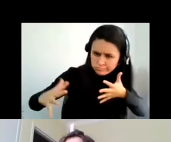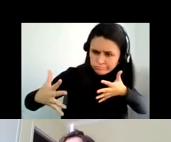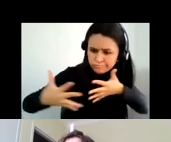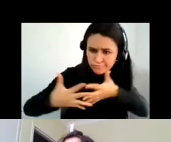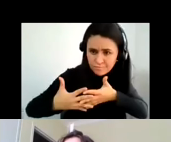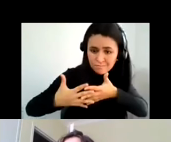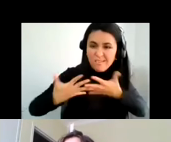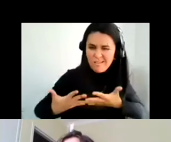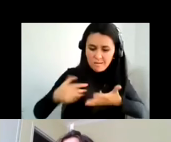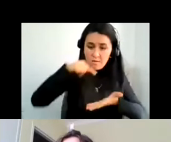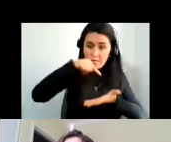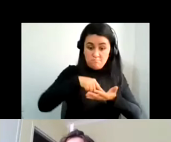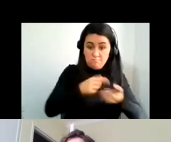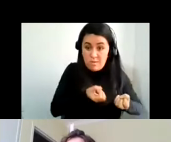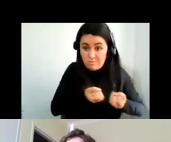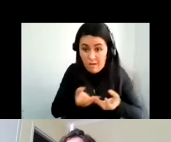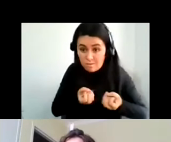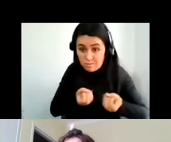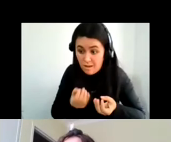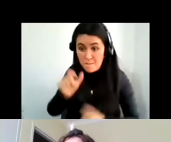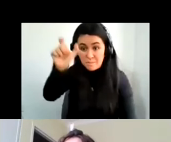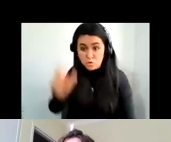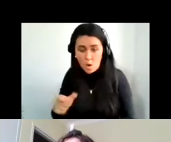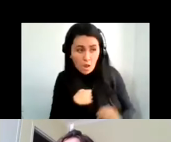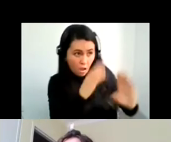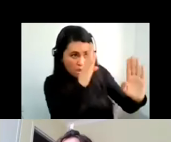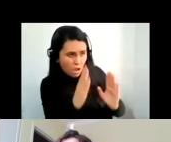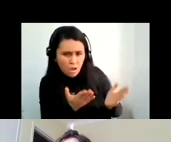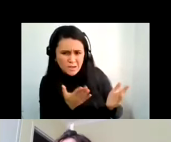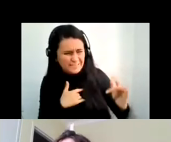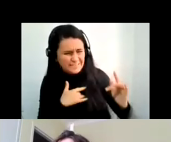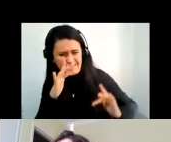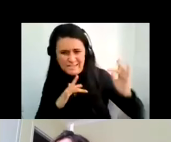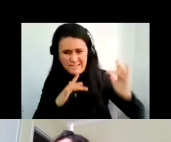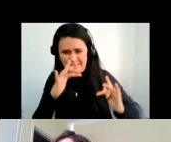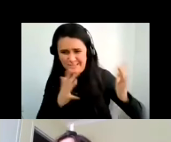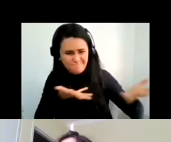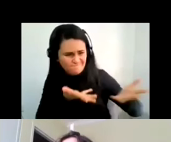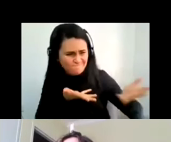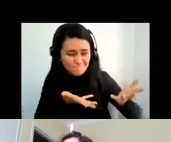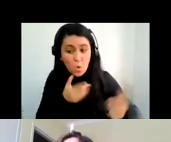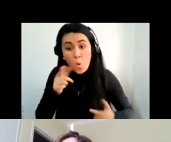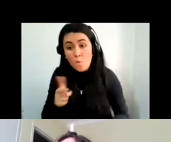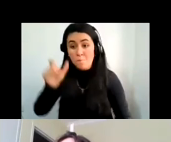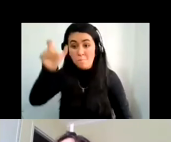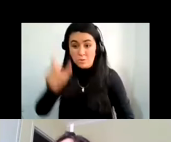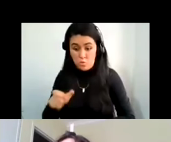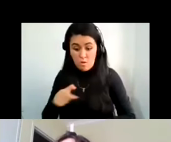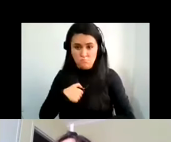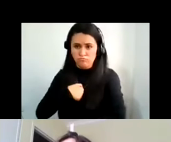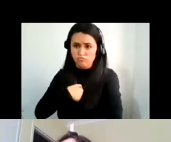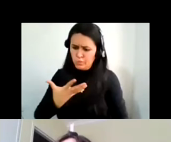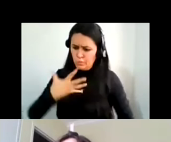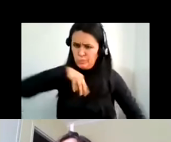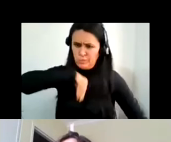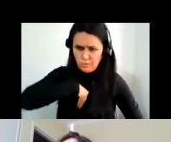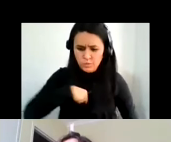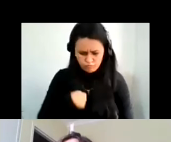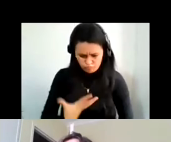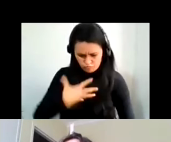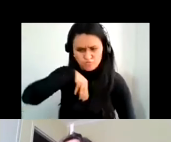of the patient to adhere based on their living, their daily living and working conditions, adverse socioeconomic